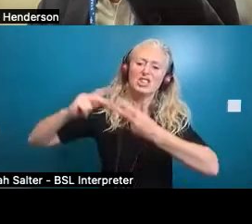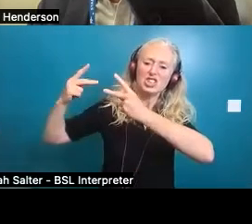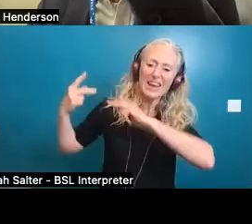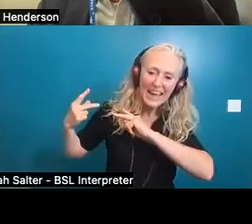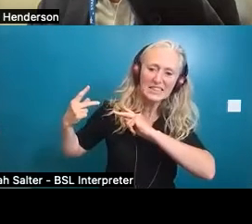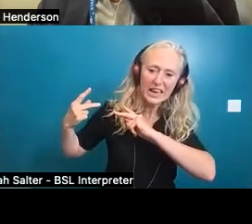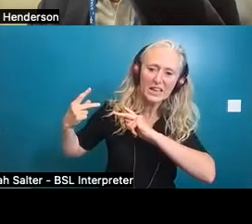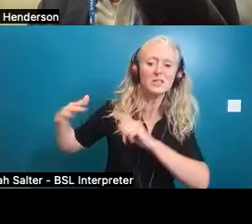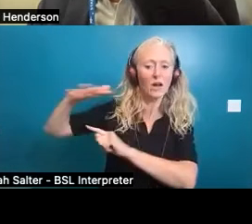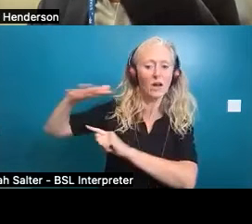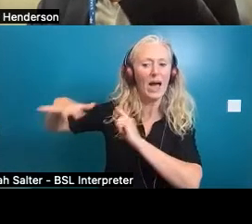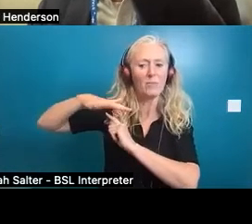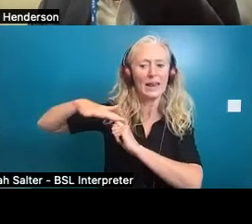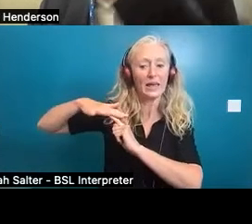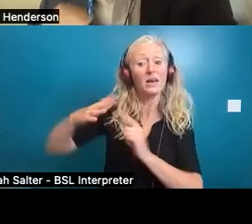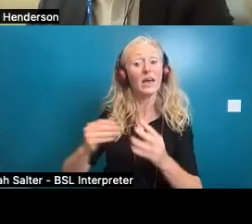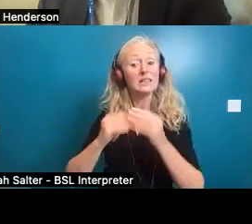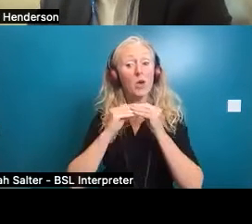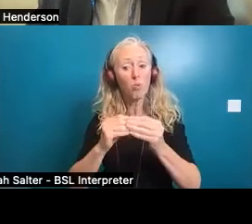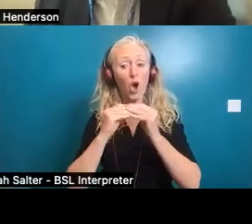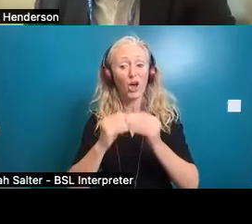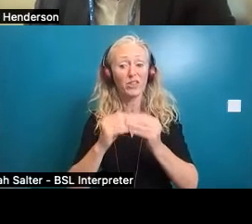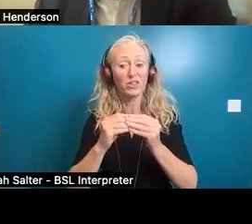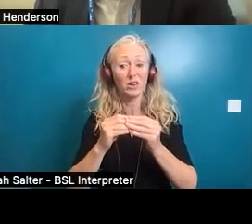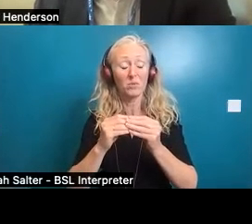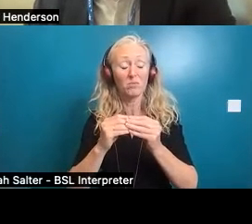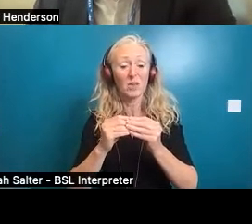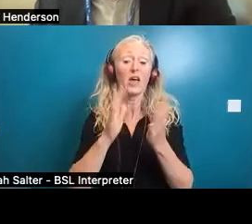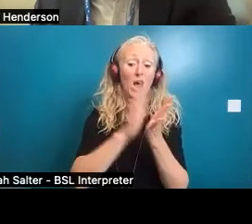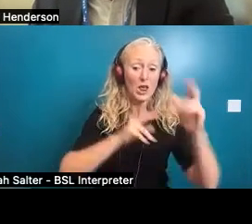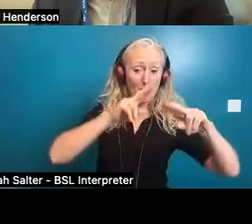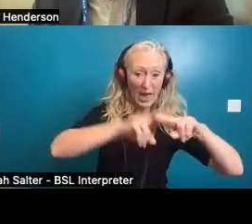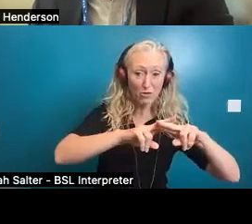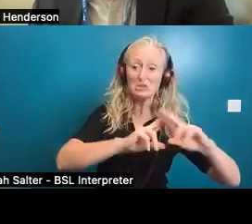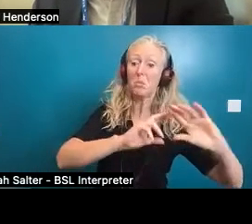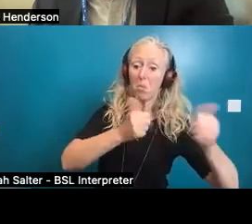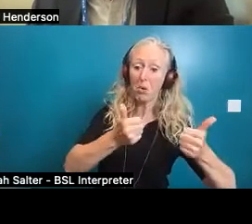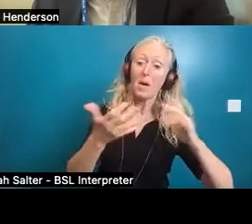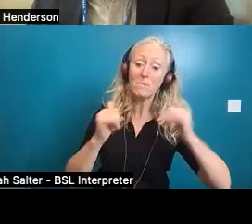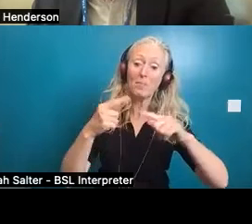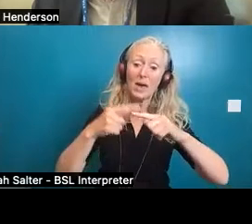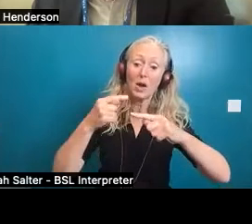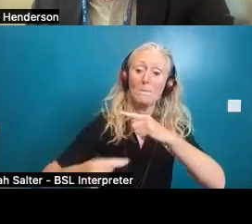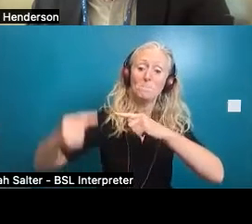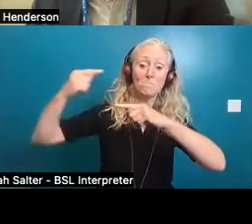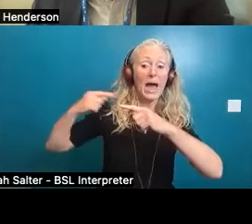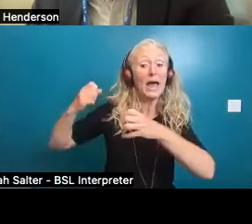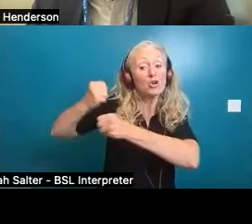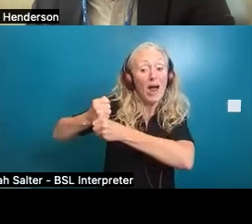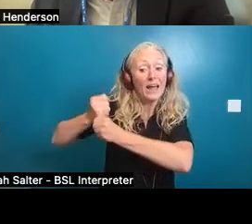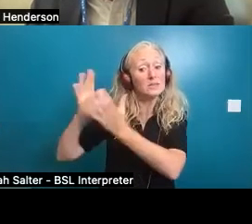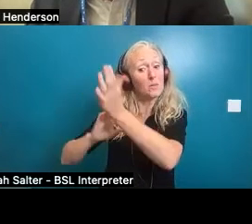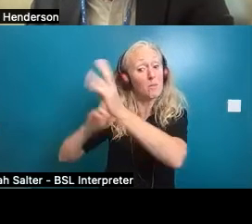have more information beyond perhaps the immediate parents into grandparents, for example? So